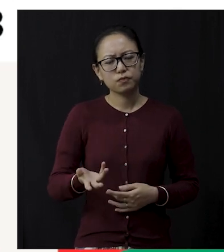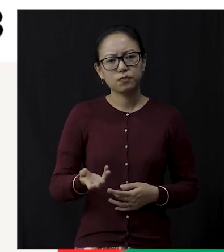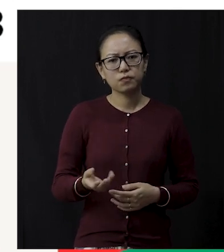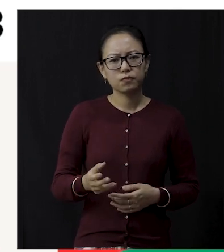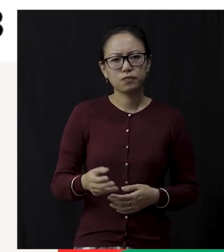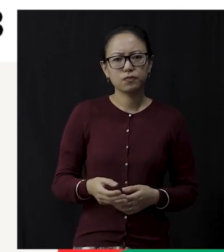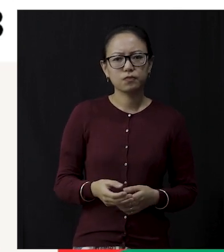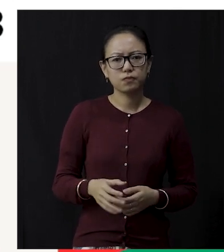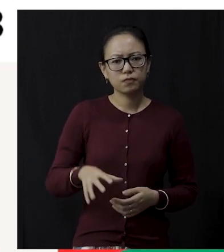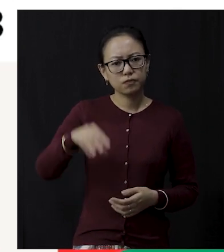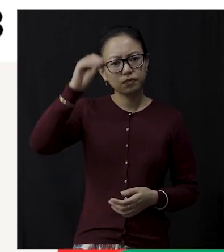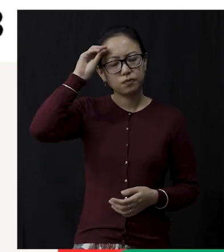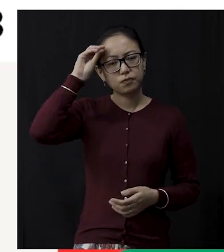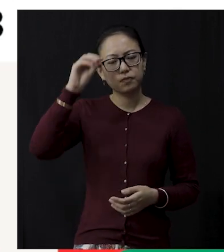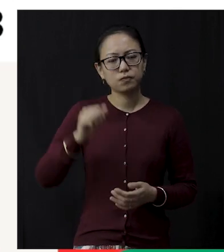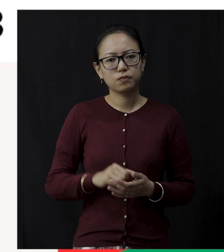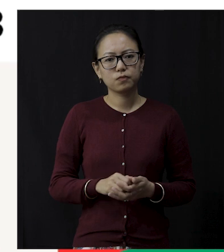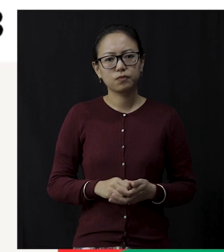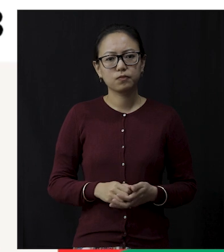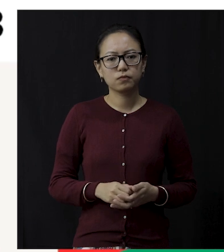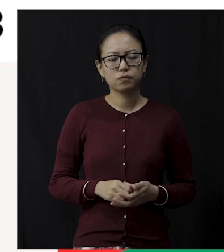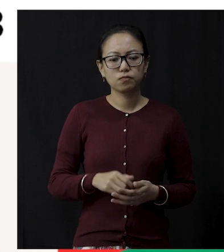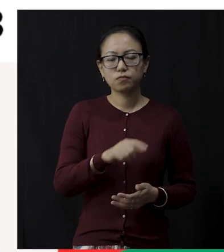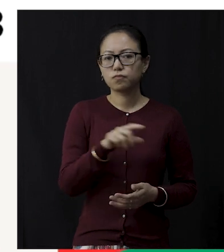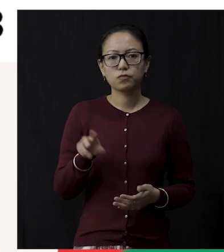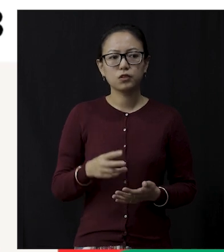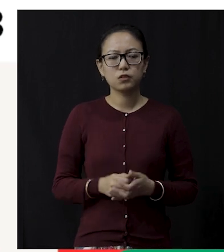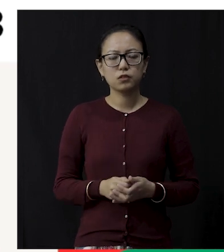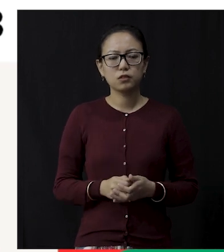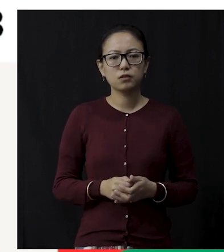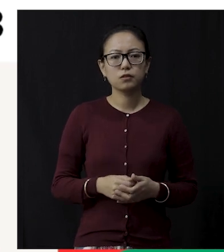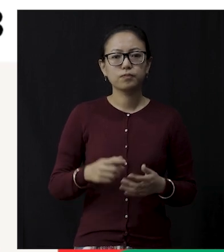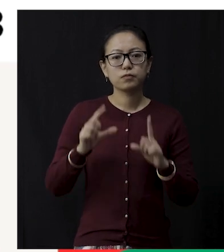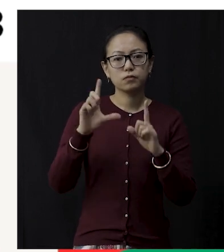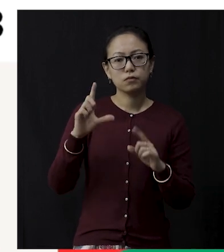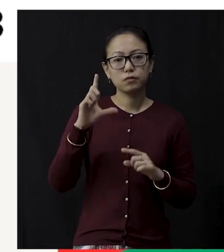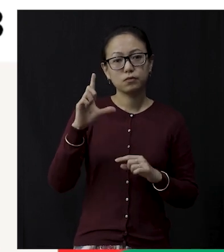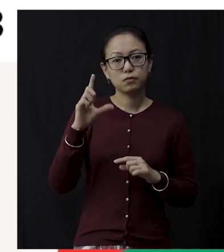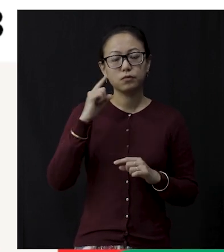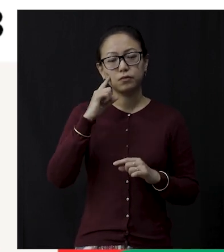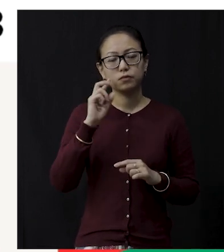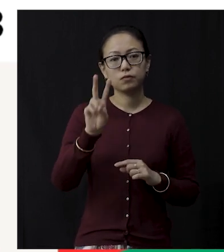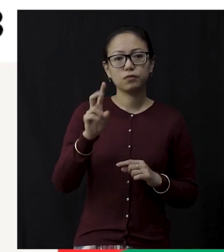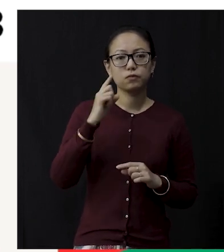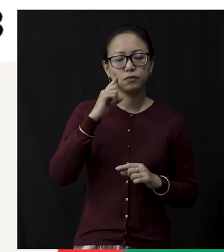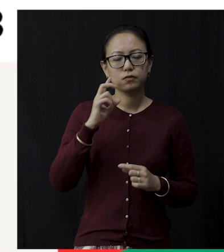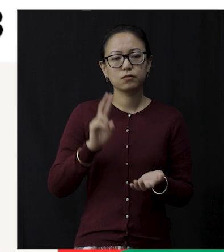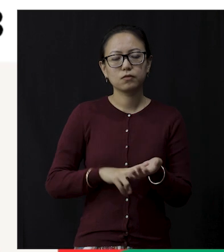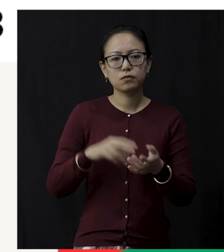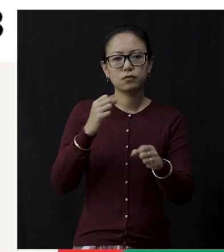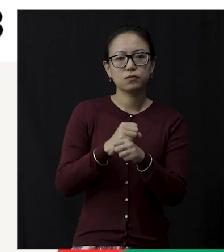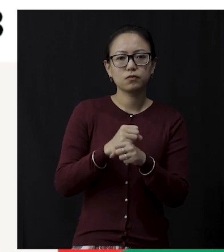going to learn about living things. Okay? We are also going to learn about the wild animals